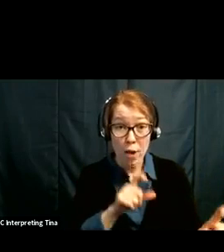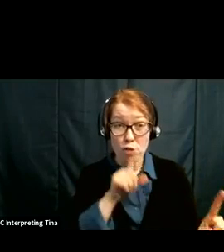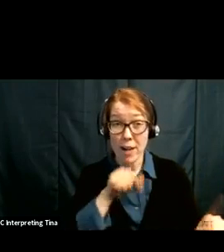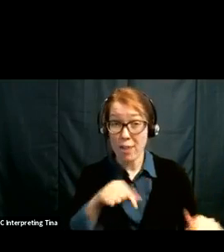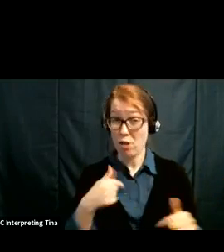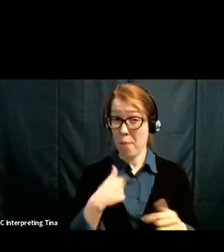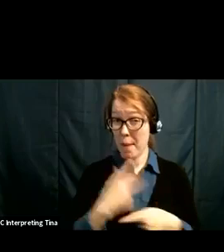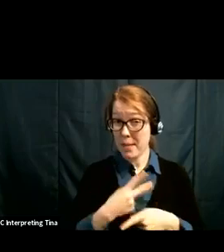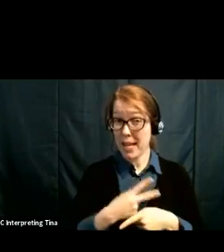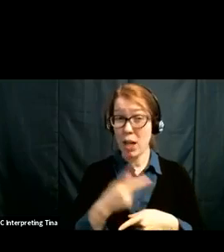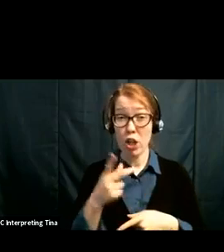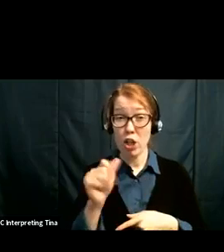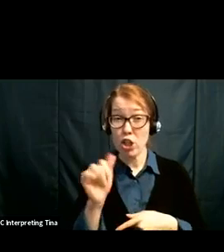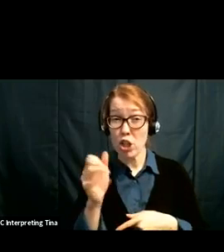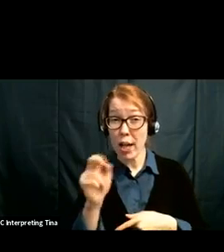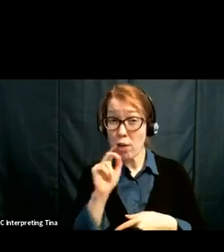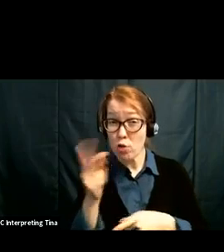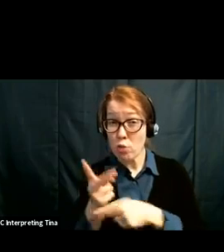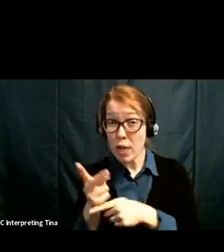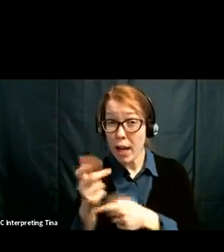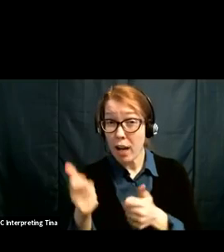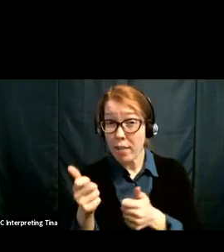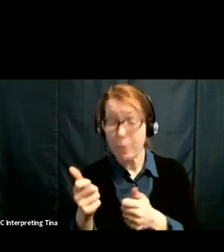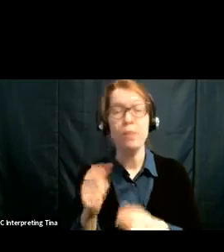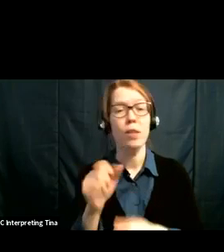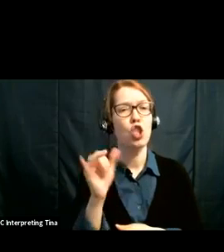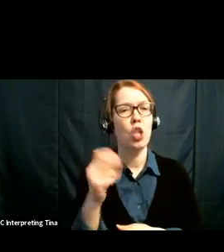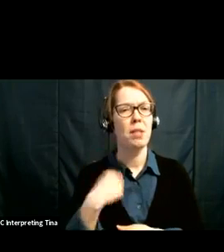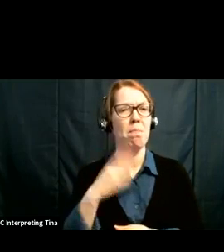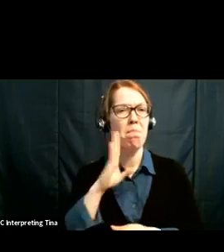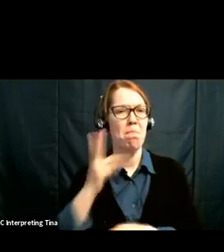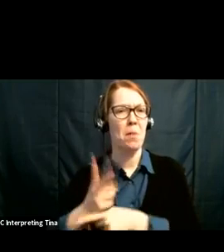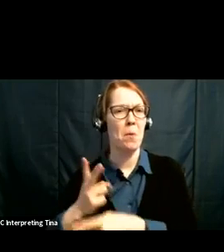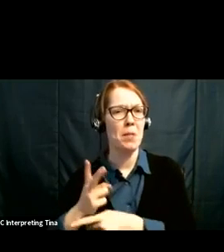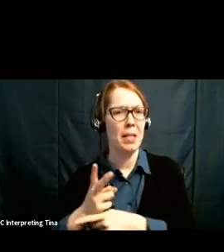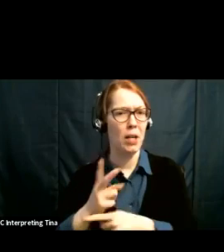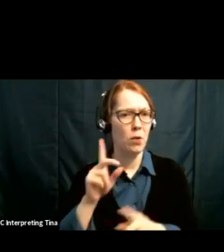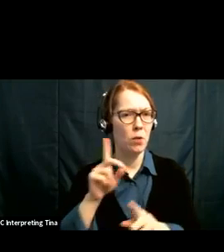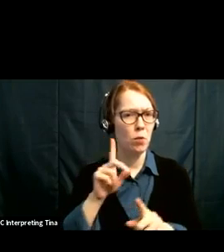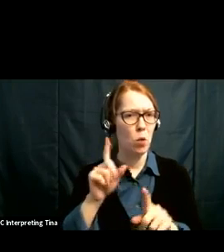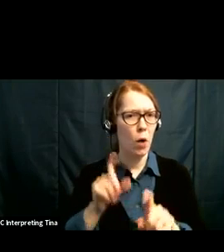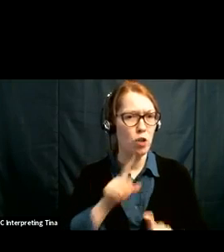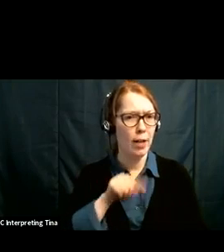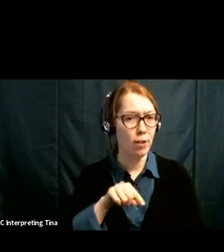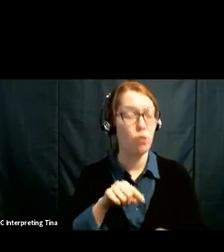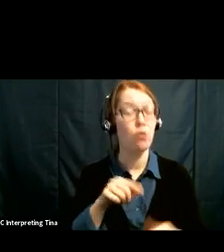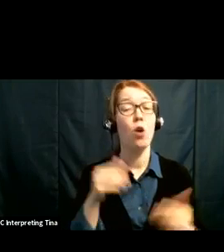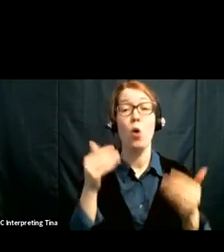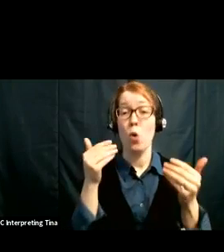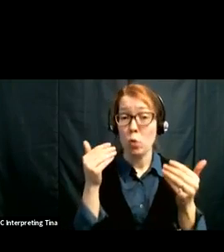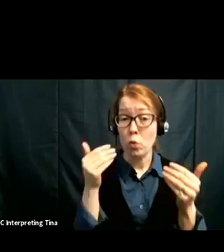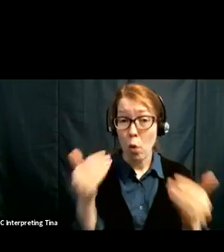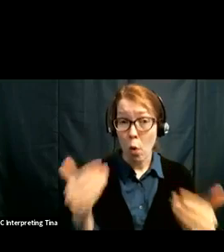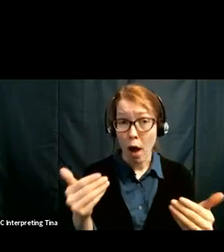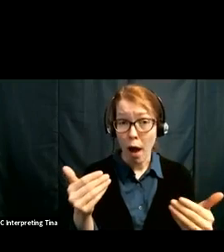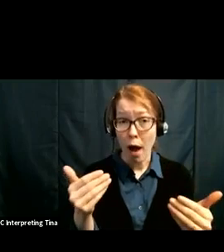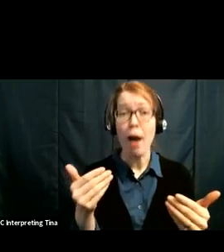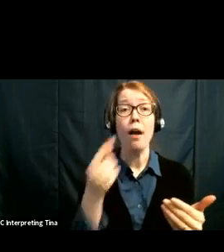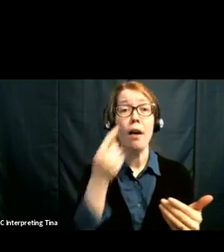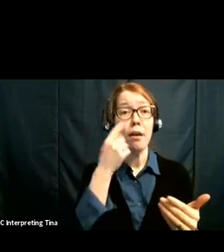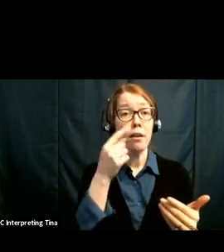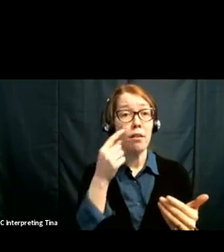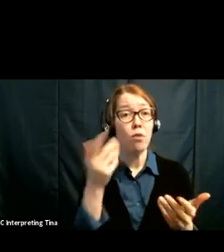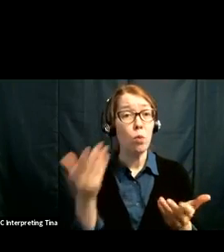to? I can do it. All right, thanks. So go ahead and if you